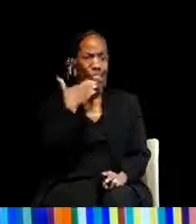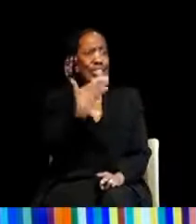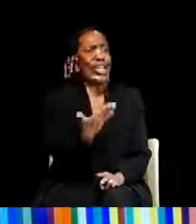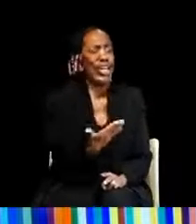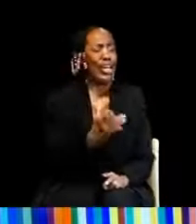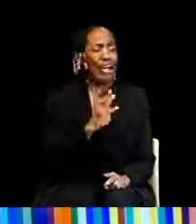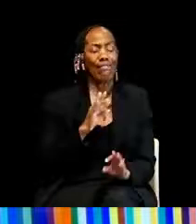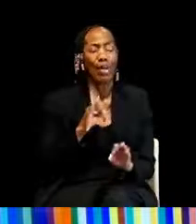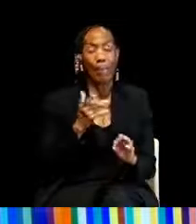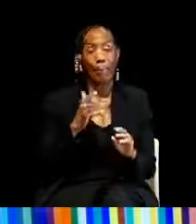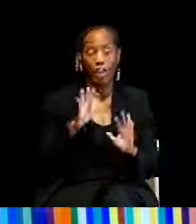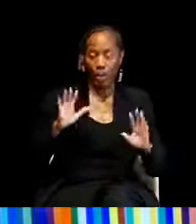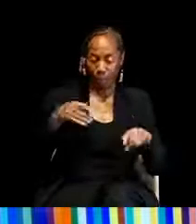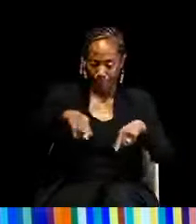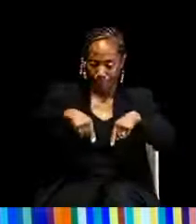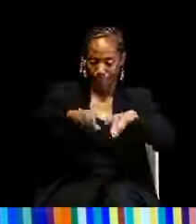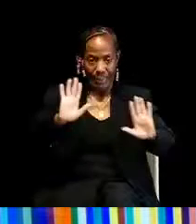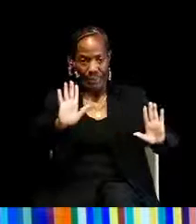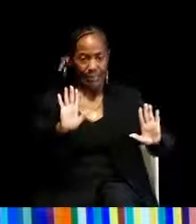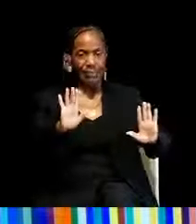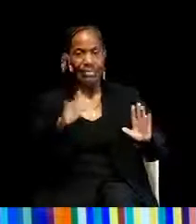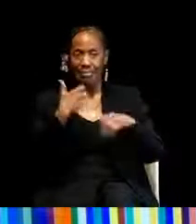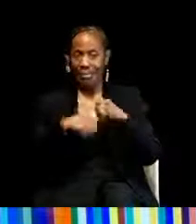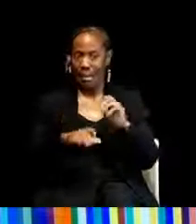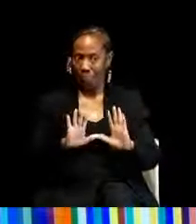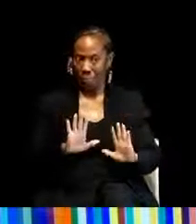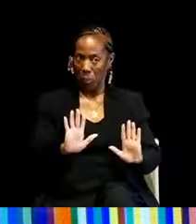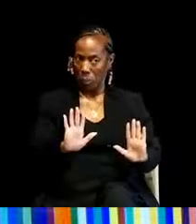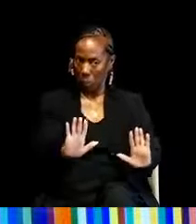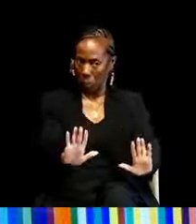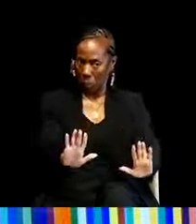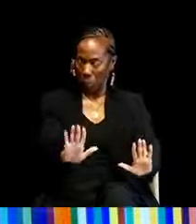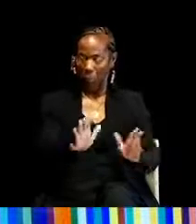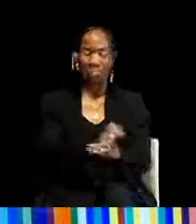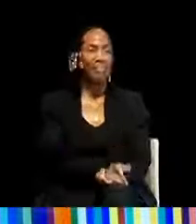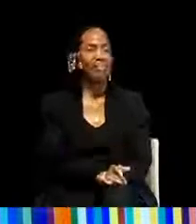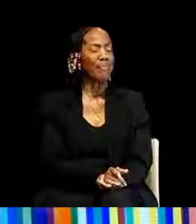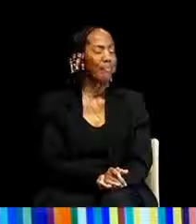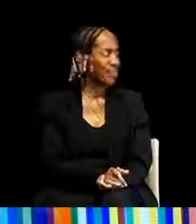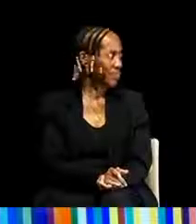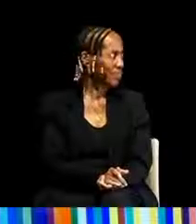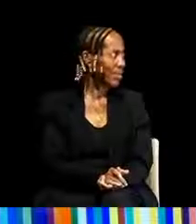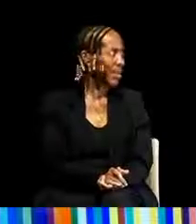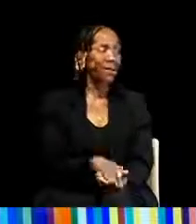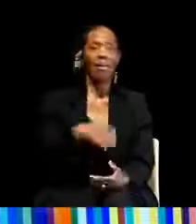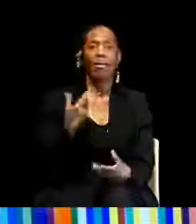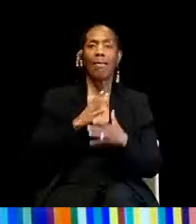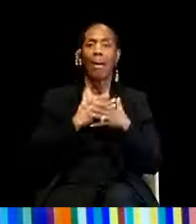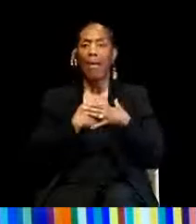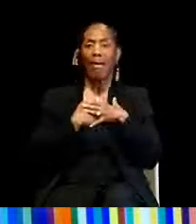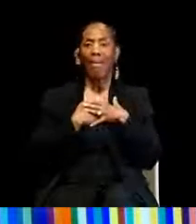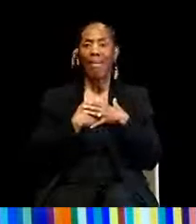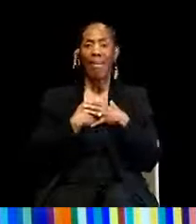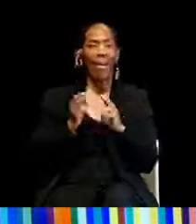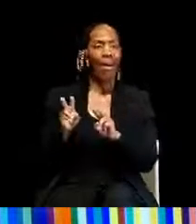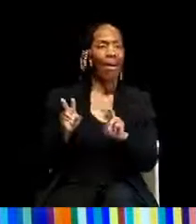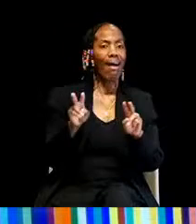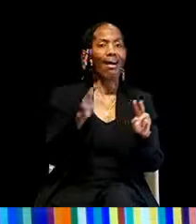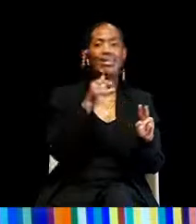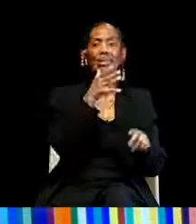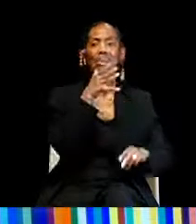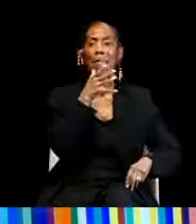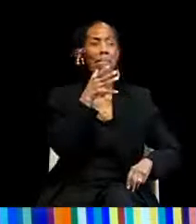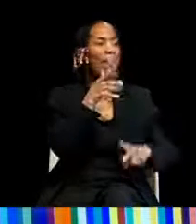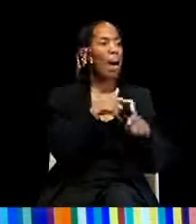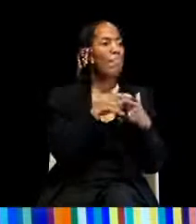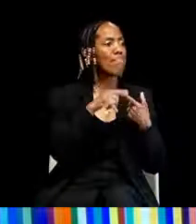y'all, I'm a little nervous now, so don't be a tough crowd. I'm looking out there. I see my mama. I